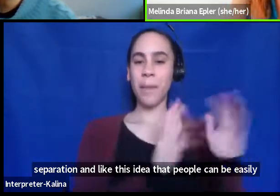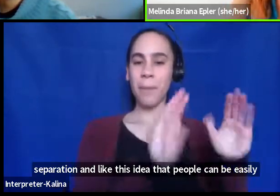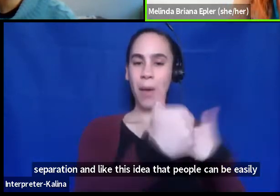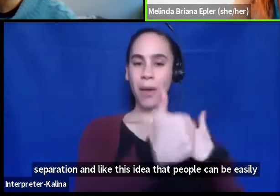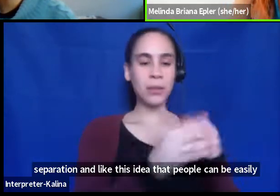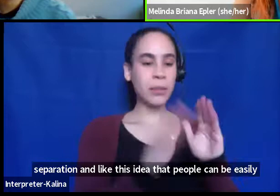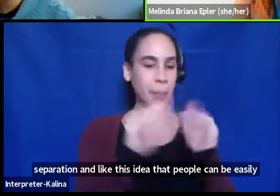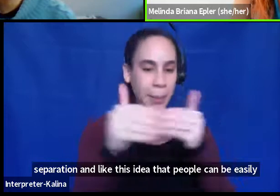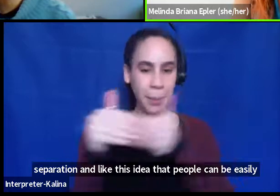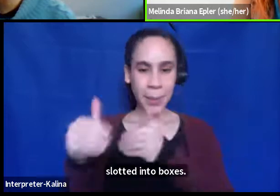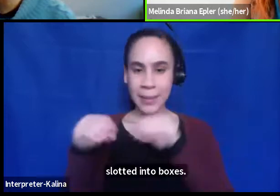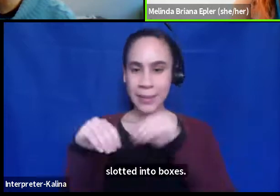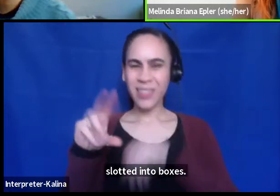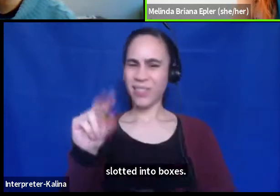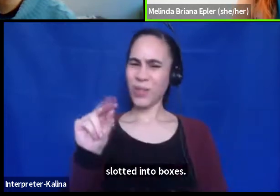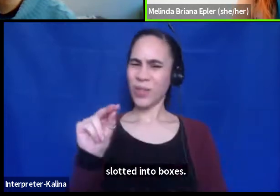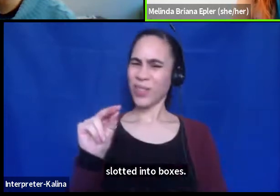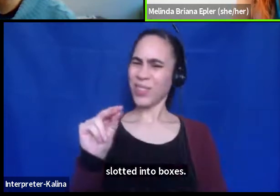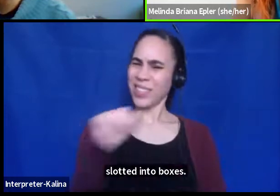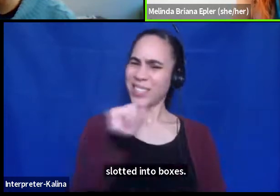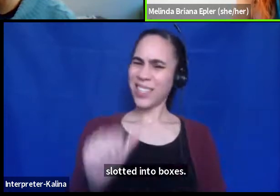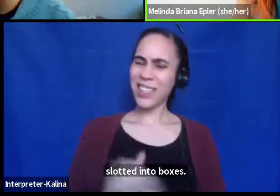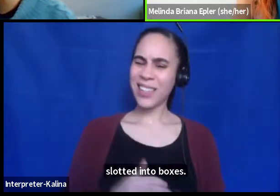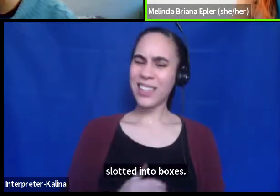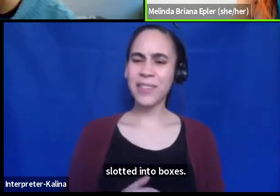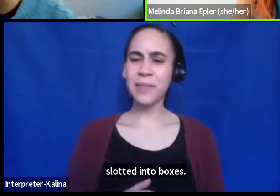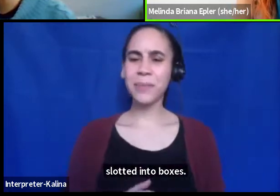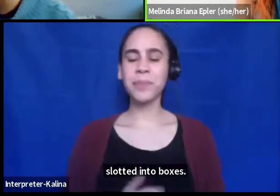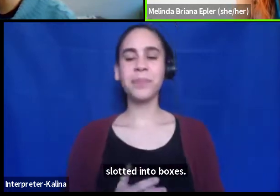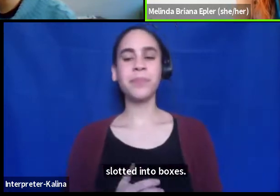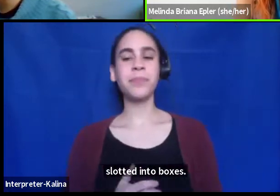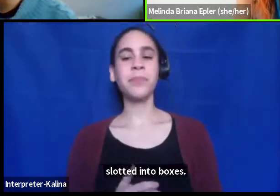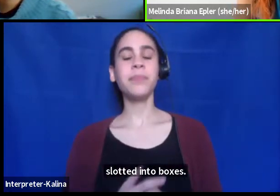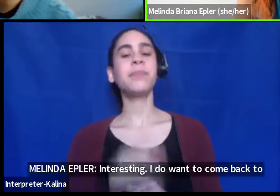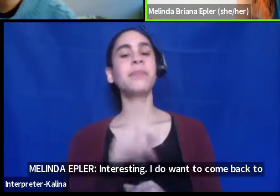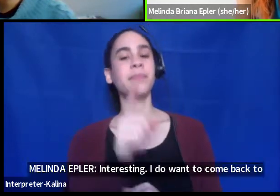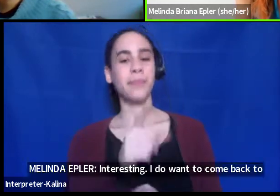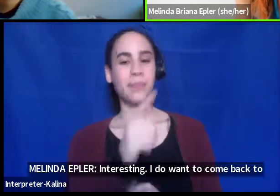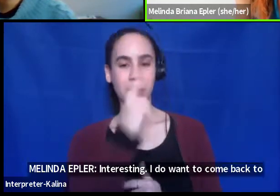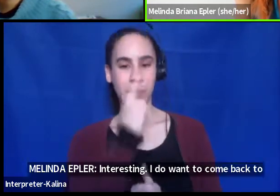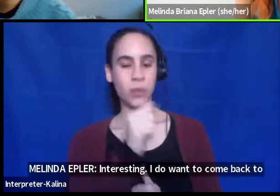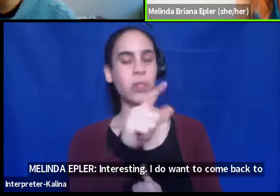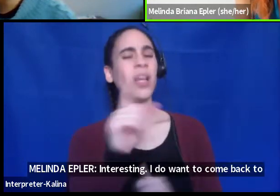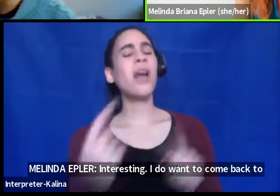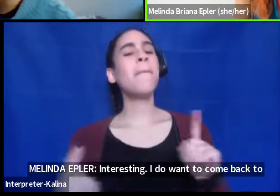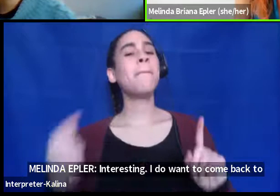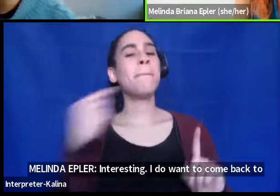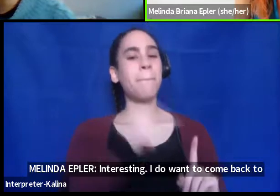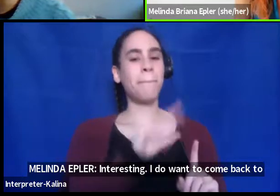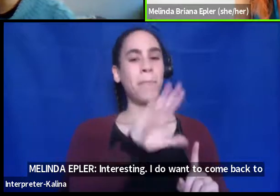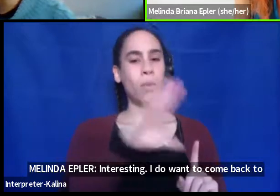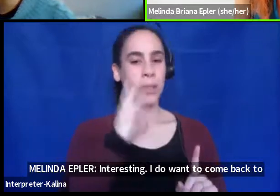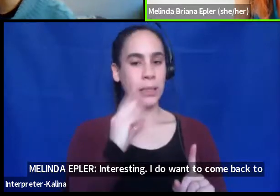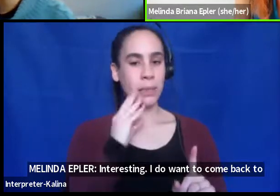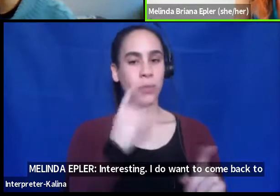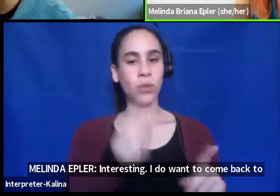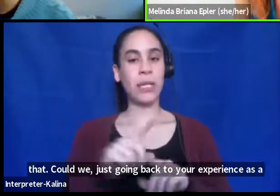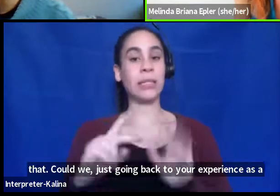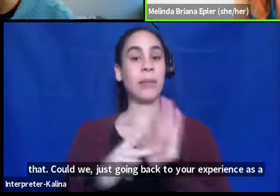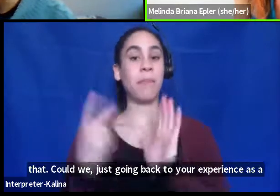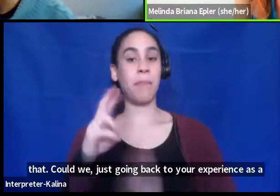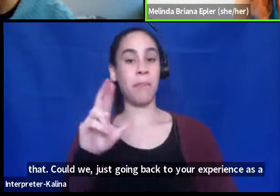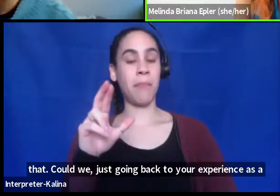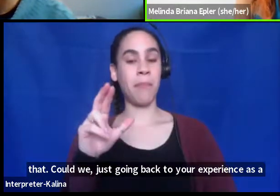want to come back to that. Could we just kind of going back to your experience as a biracial woman and